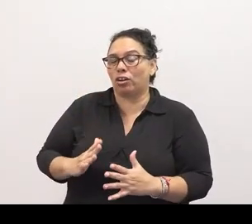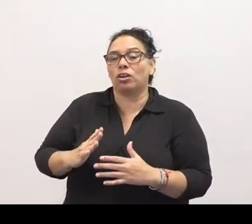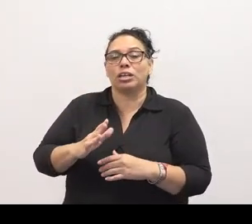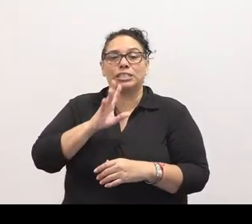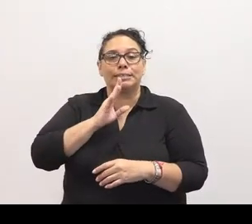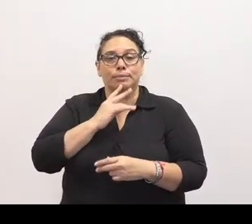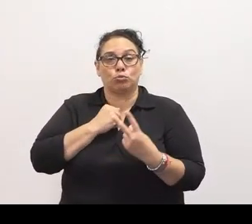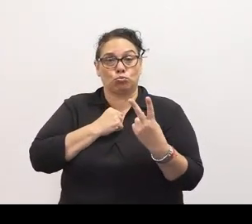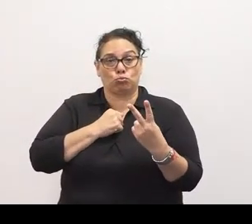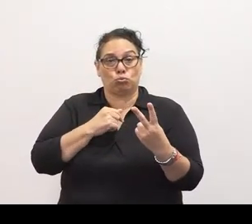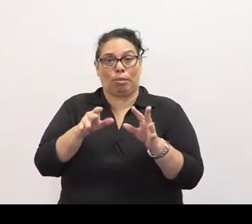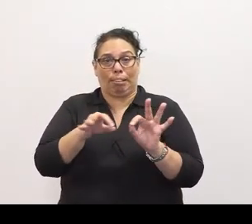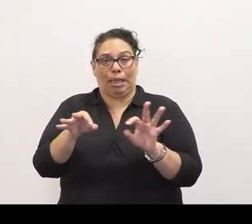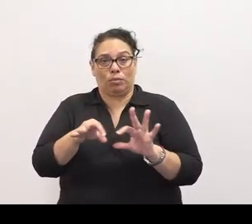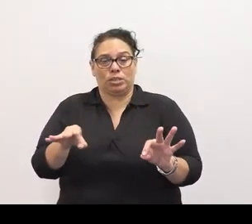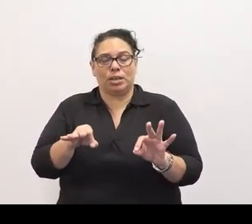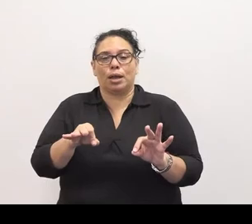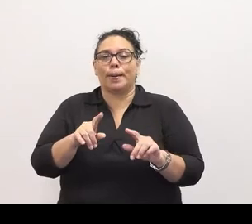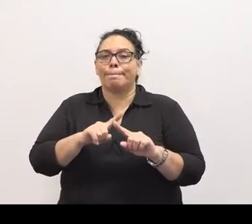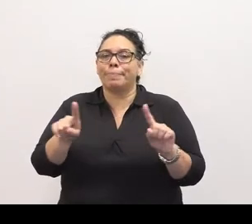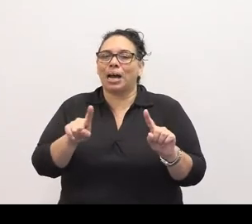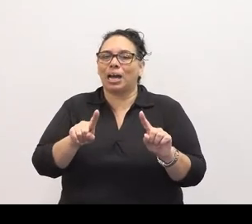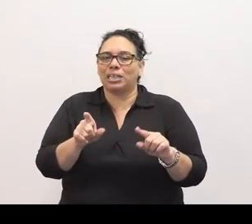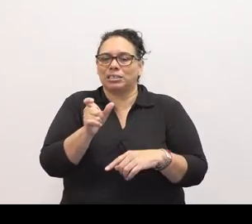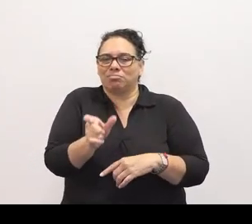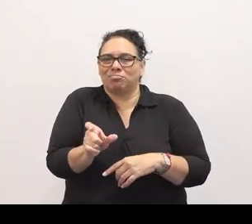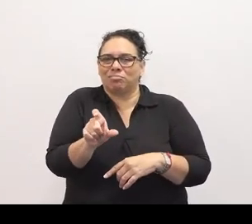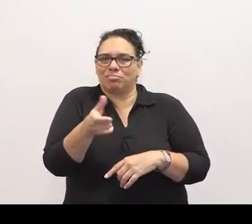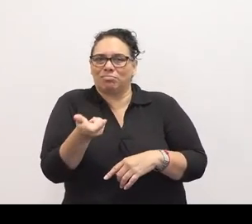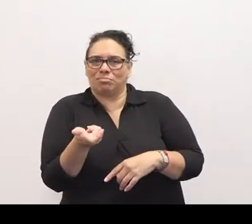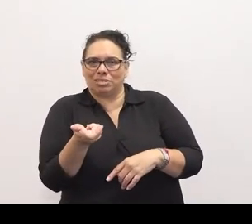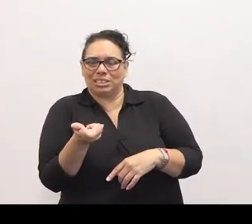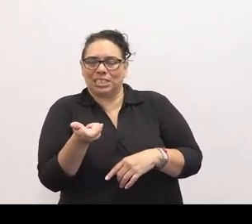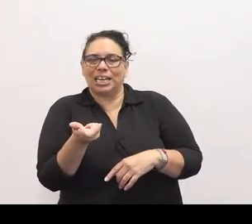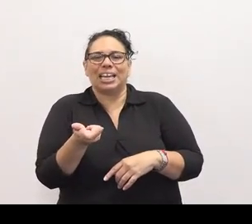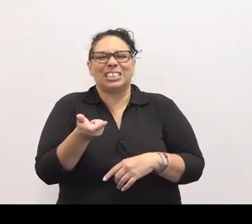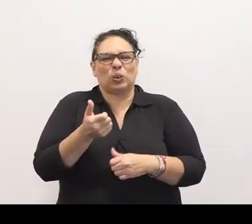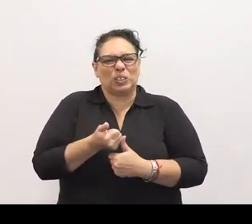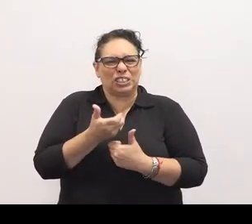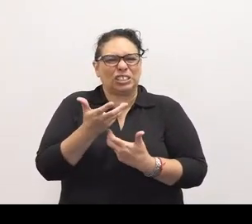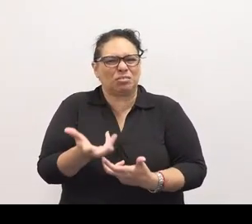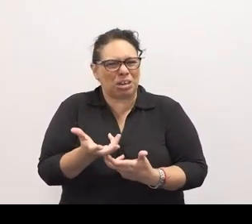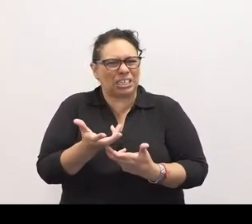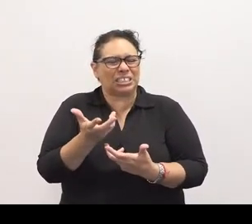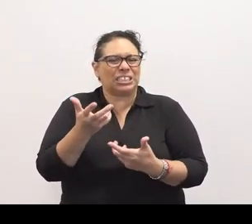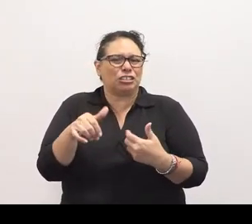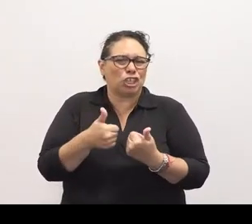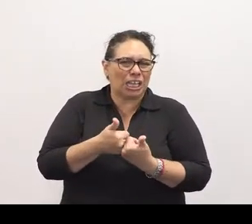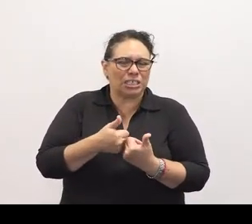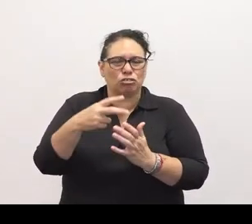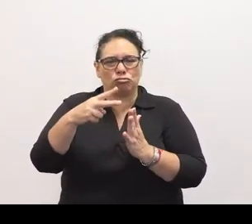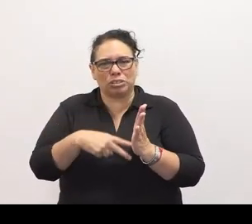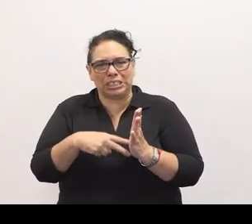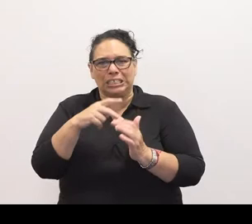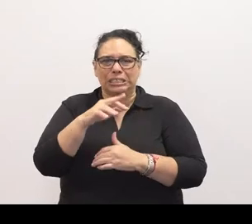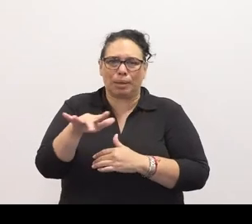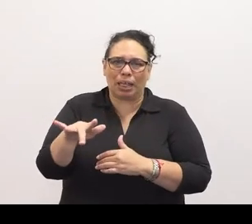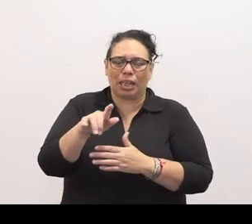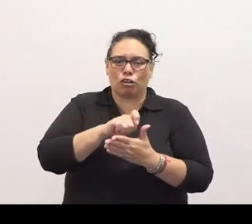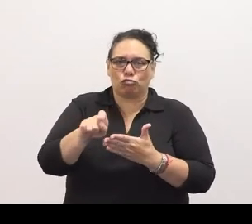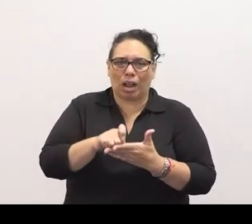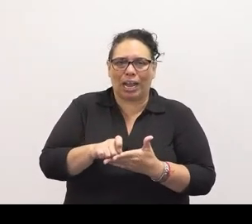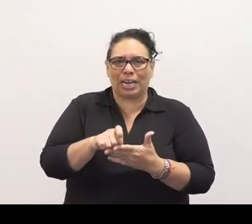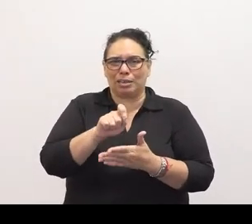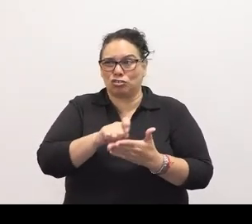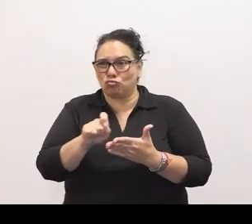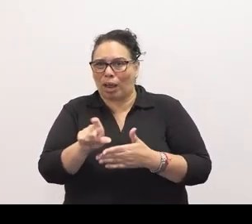dyslexia. Dyslexia is language-based learning disability, which is often expressed in challenges with reading, spelling, and writing. As you may be aware,